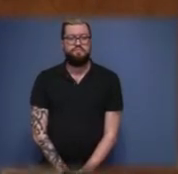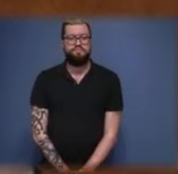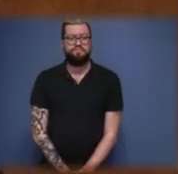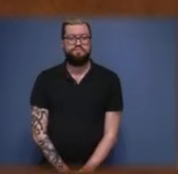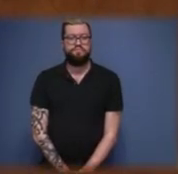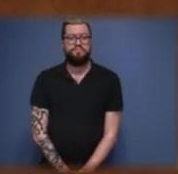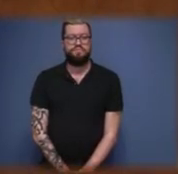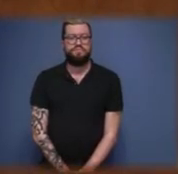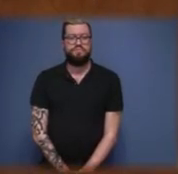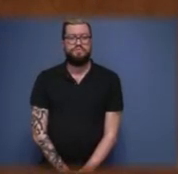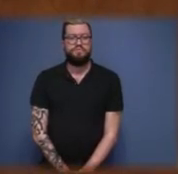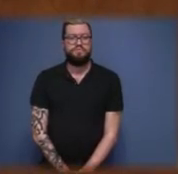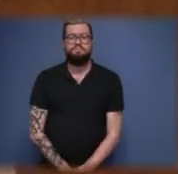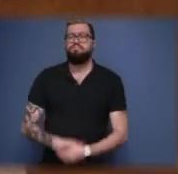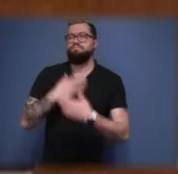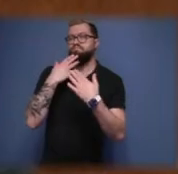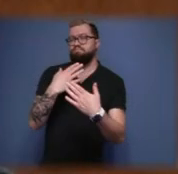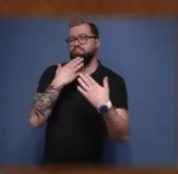Thank you.